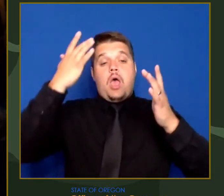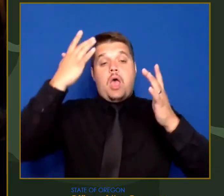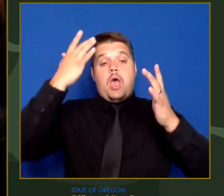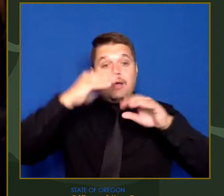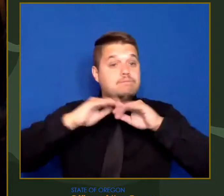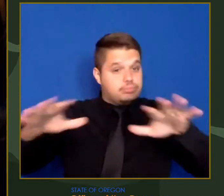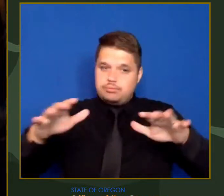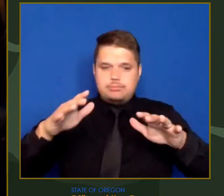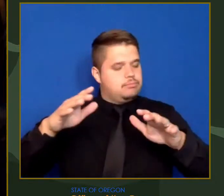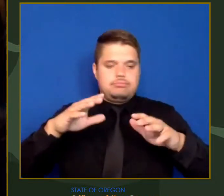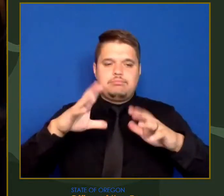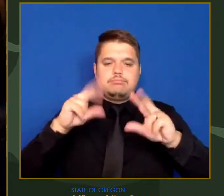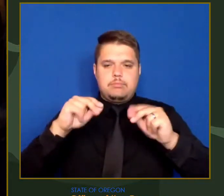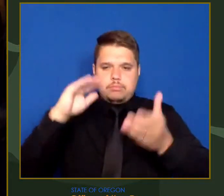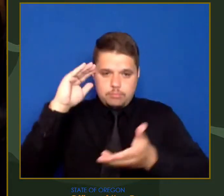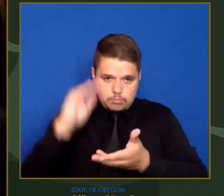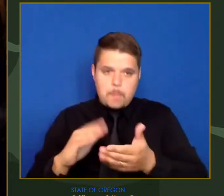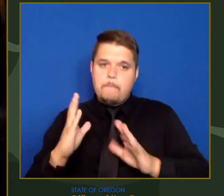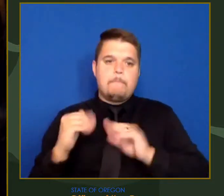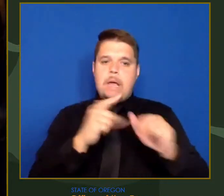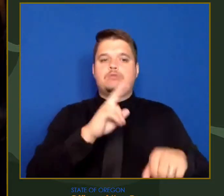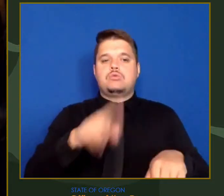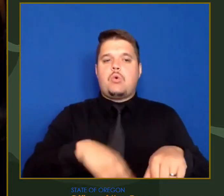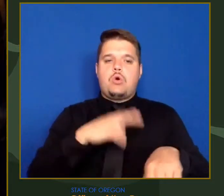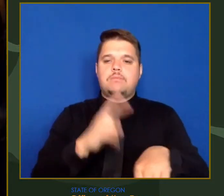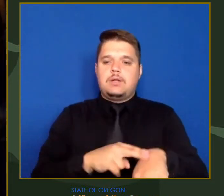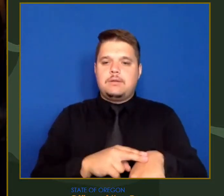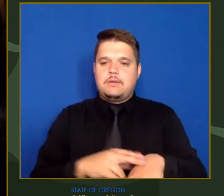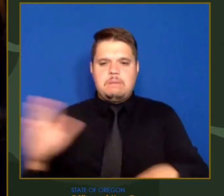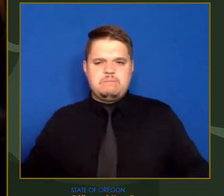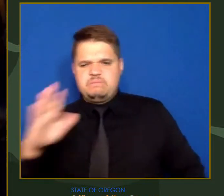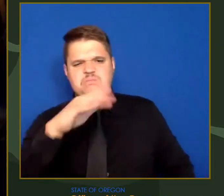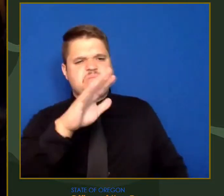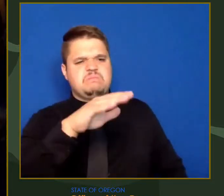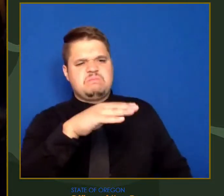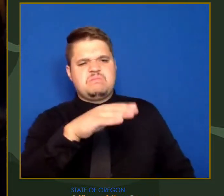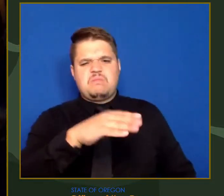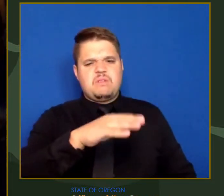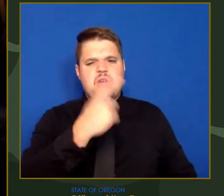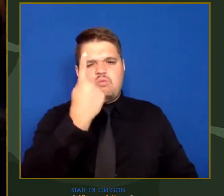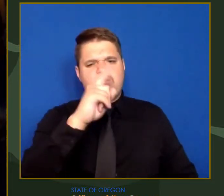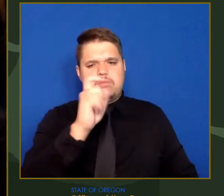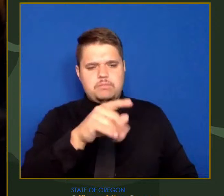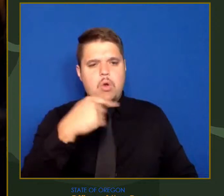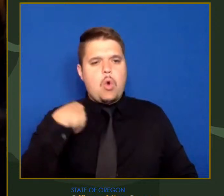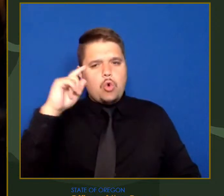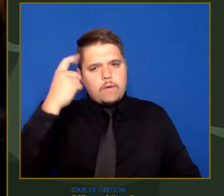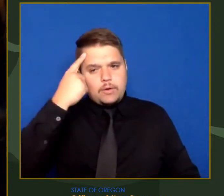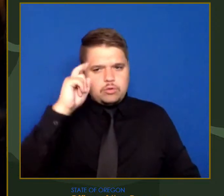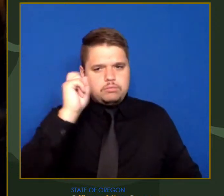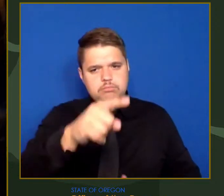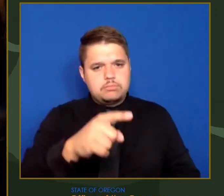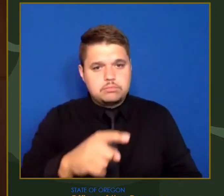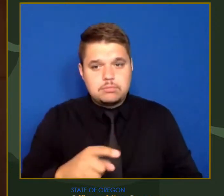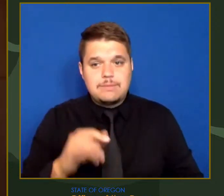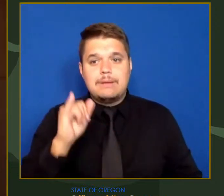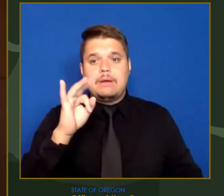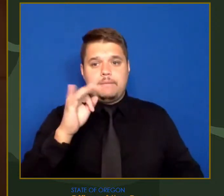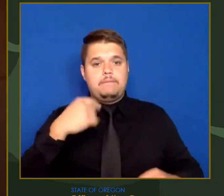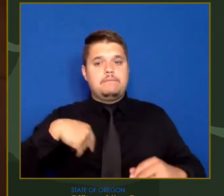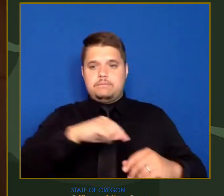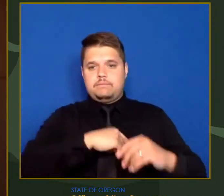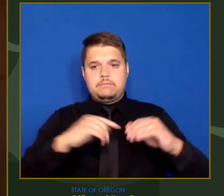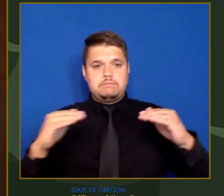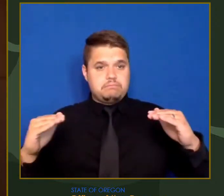quick follow-up for Governor Brown. If we get to 70% around June 21st, that pretty much lines